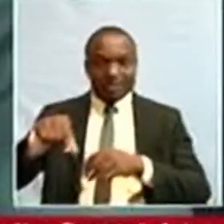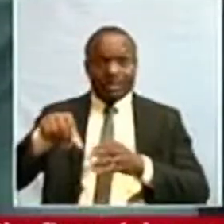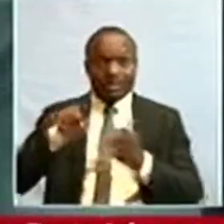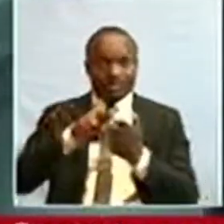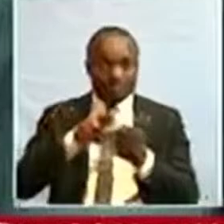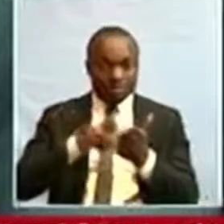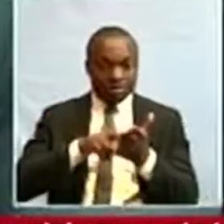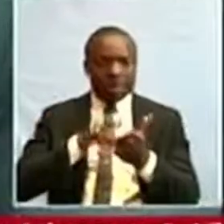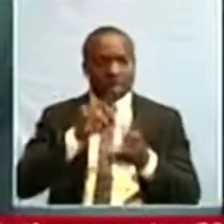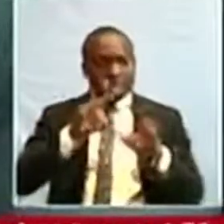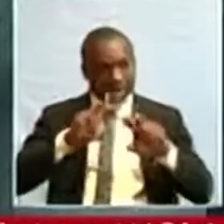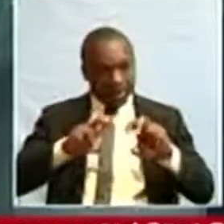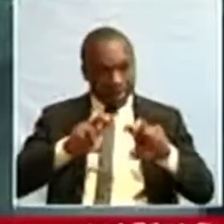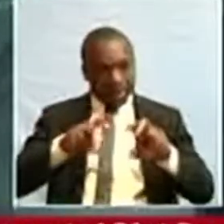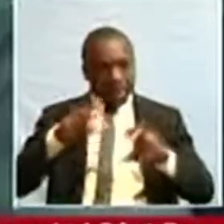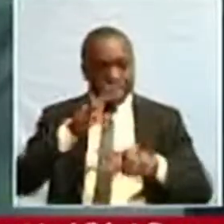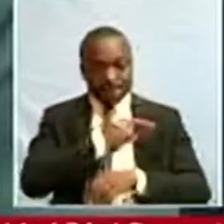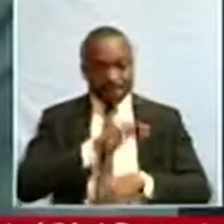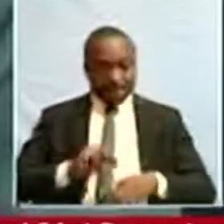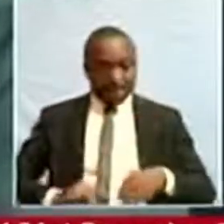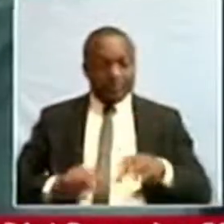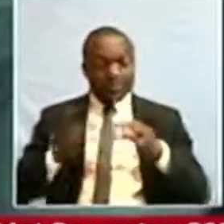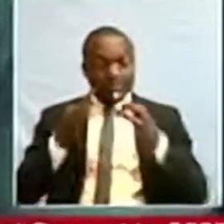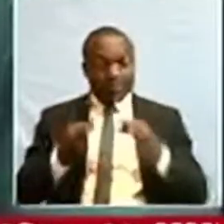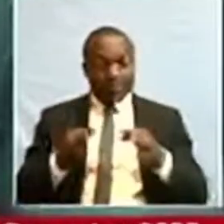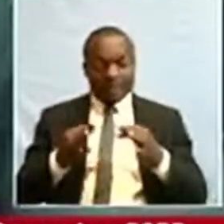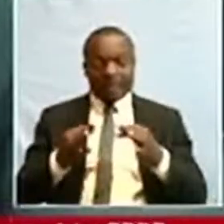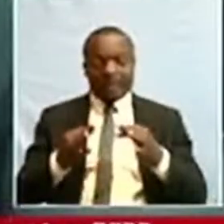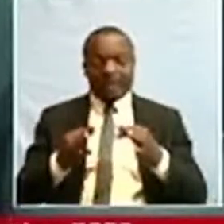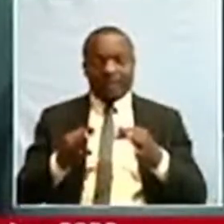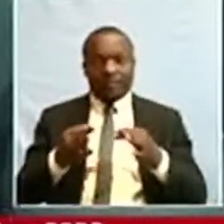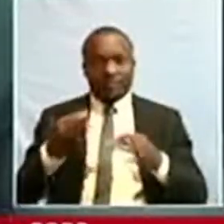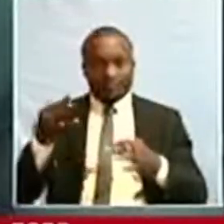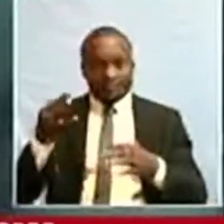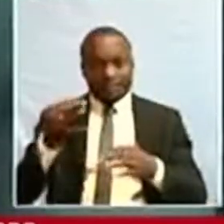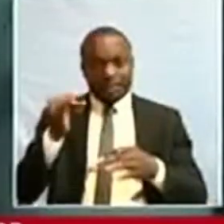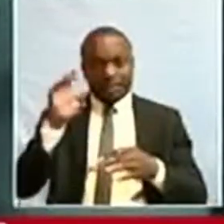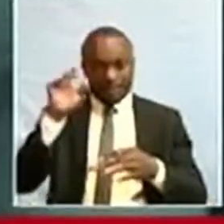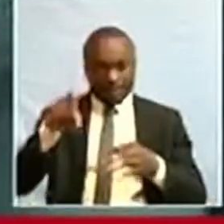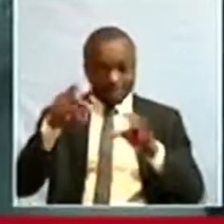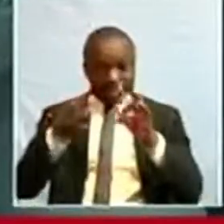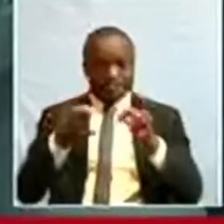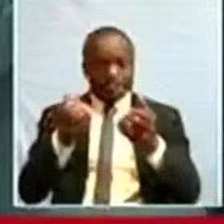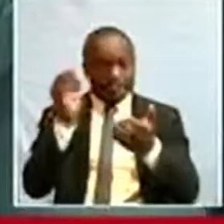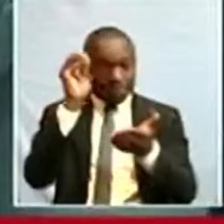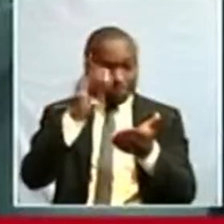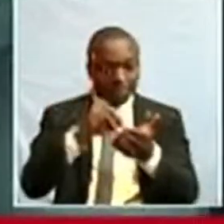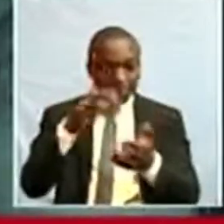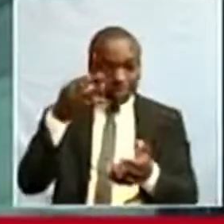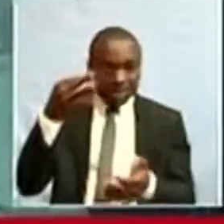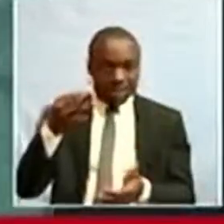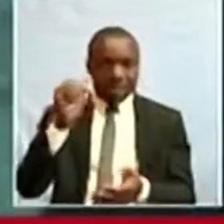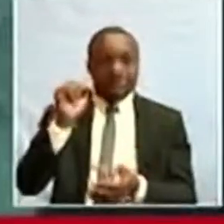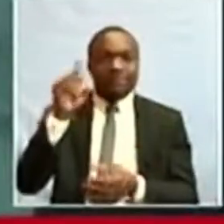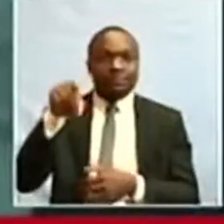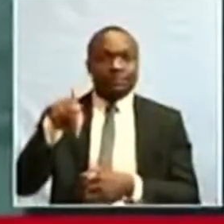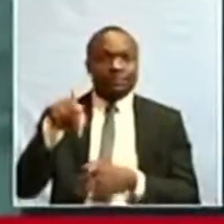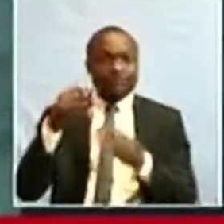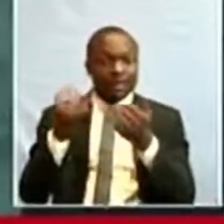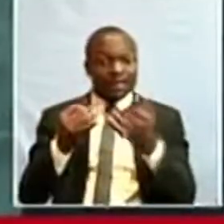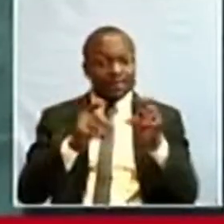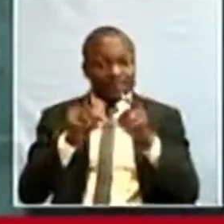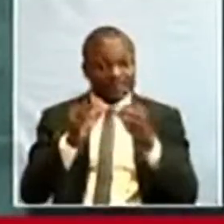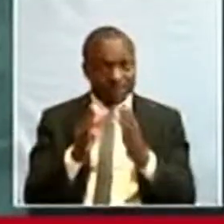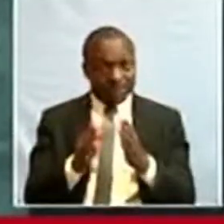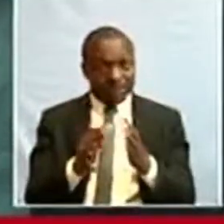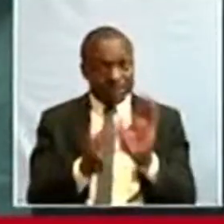check members whether they are on FISIP when you want to put them on FSP. Now, the director